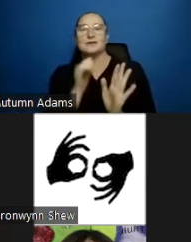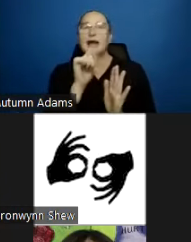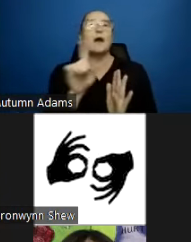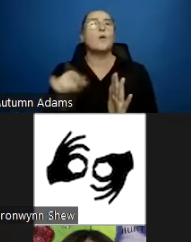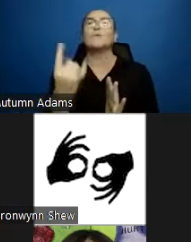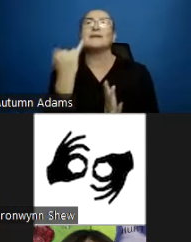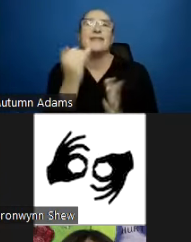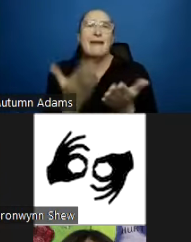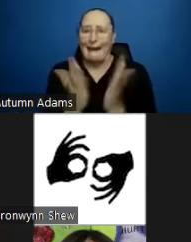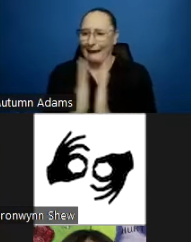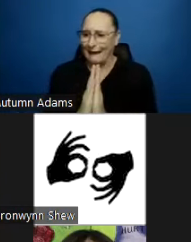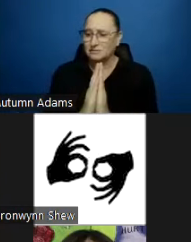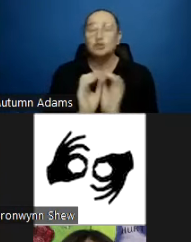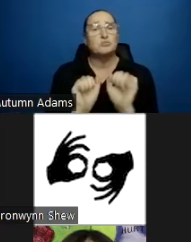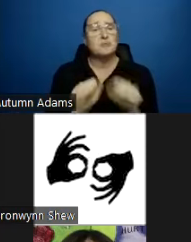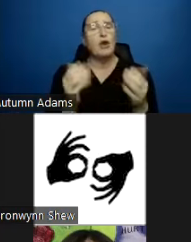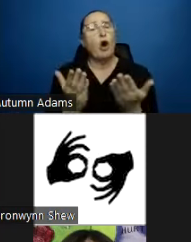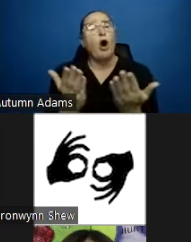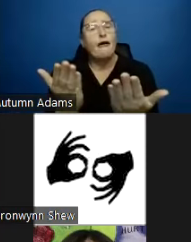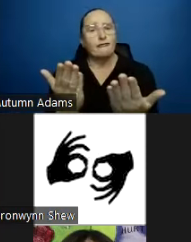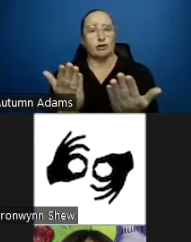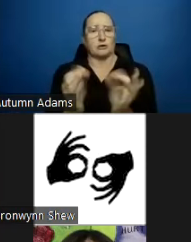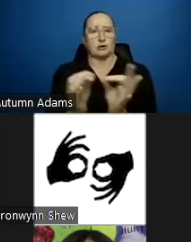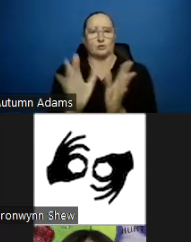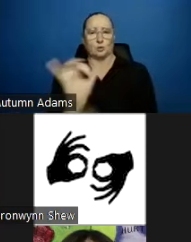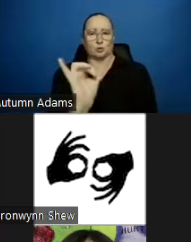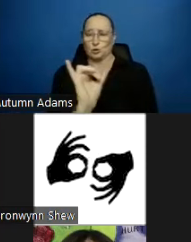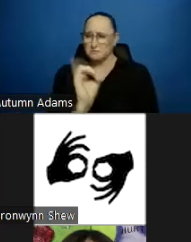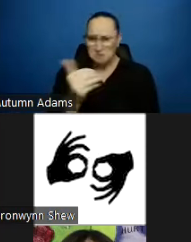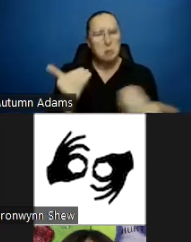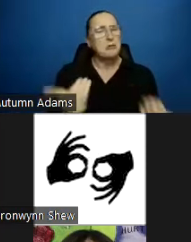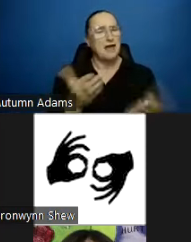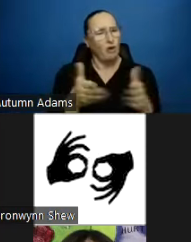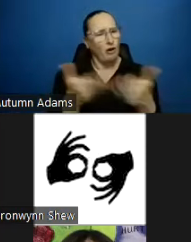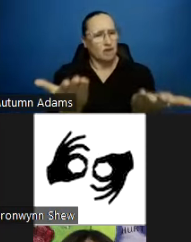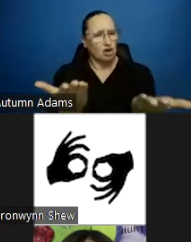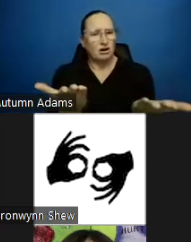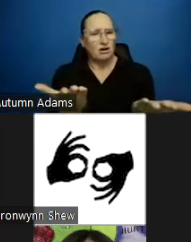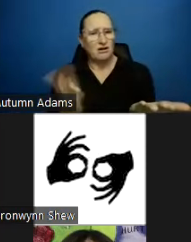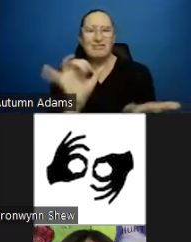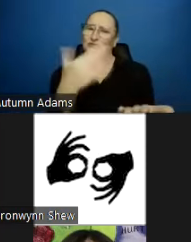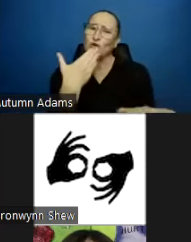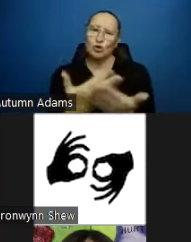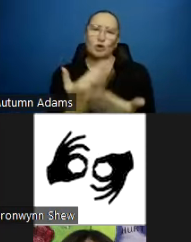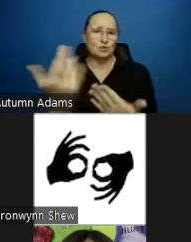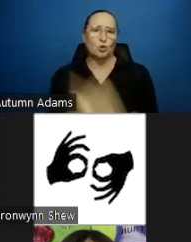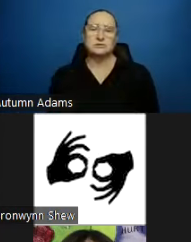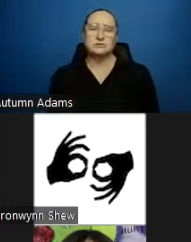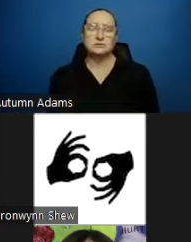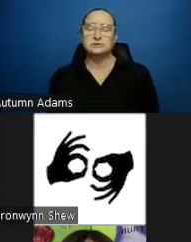for one, but you can offer interpreters as well. Go ahead and offer that. It's a great resource.